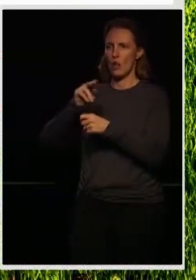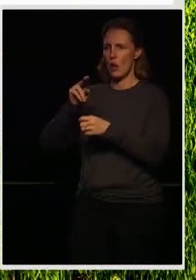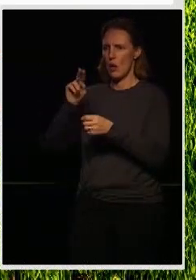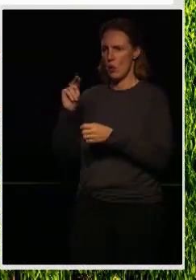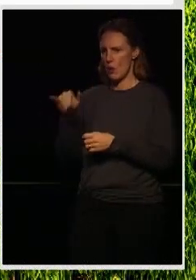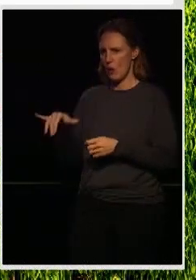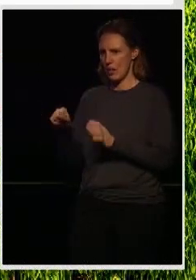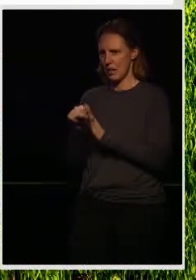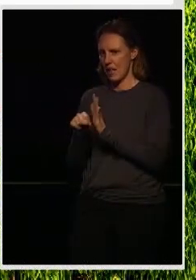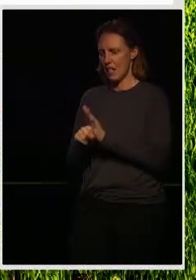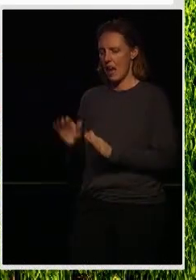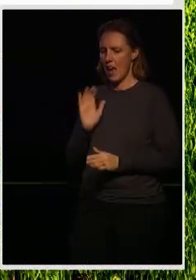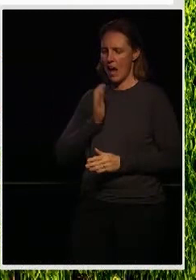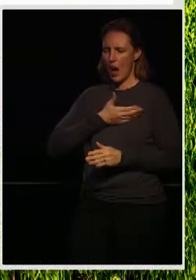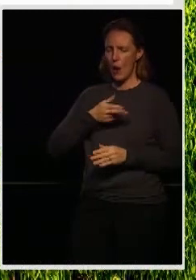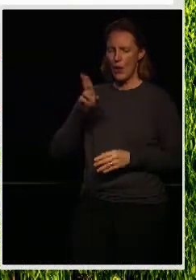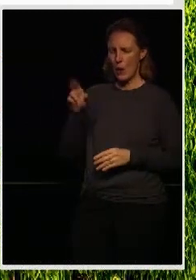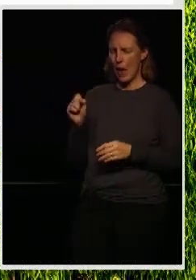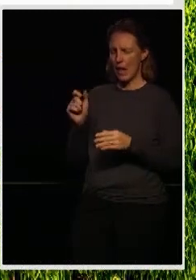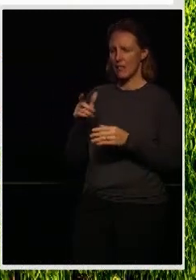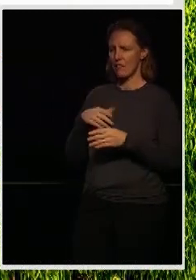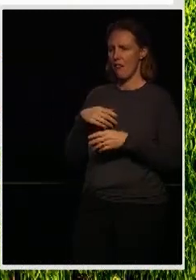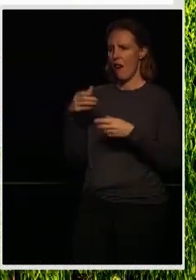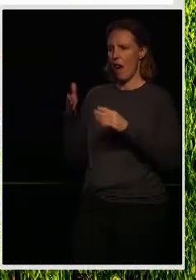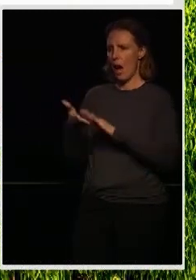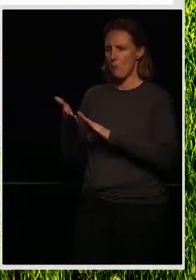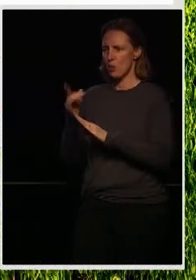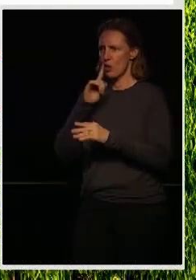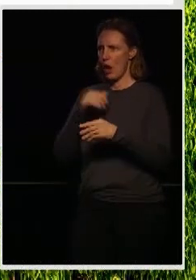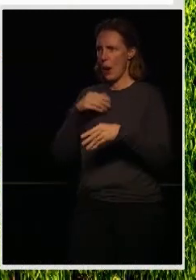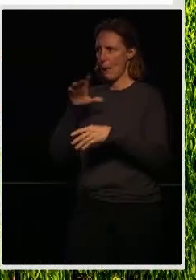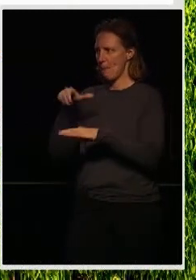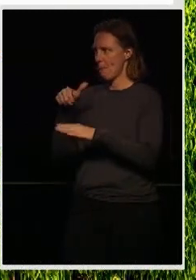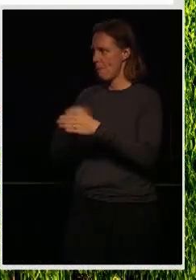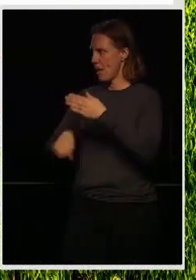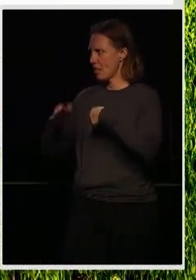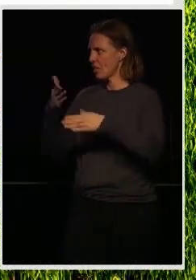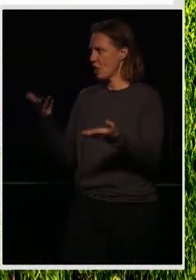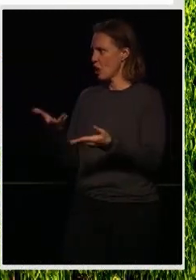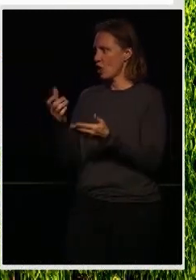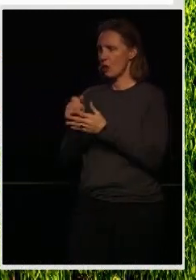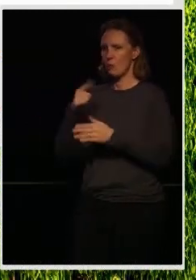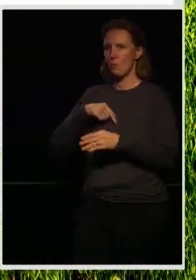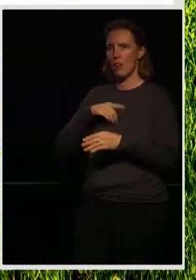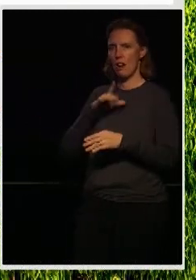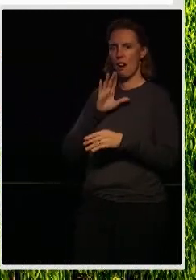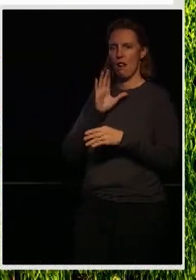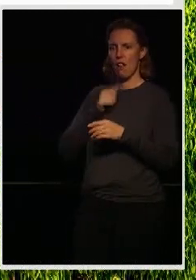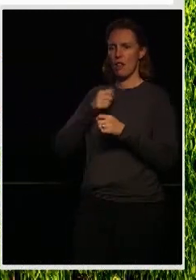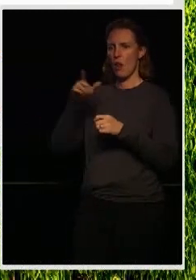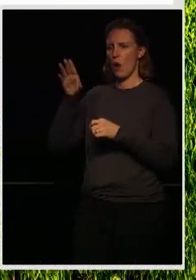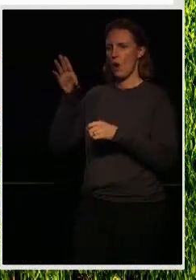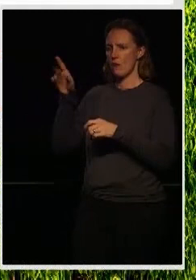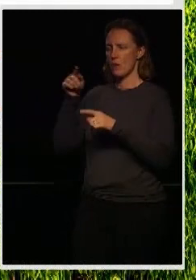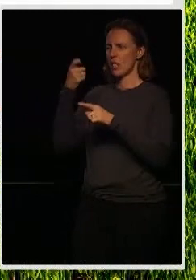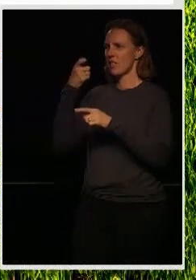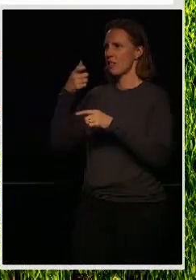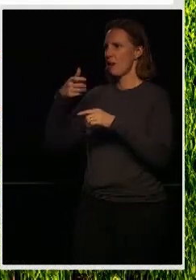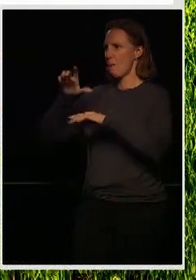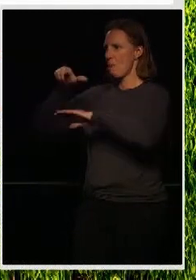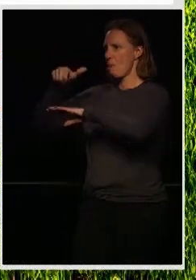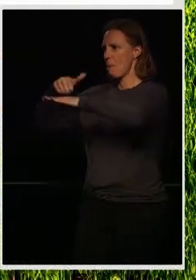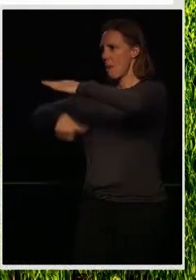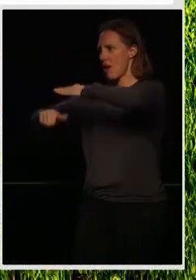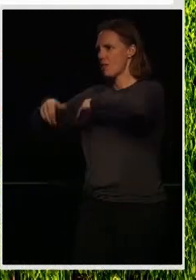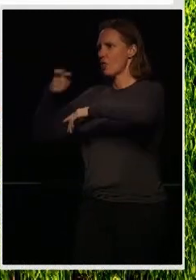operations are based here. Our manufacturing partners are SomaDetect, just outside of Rochester. Our warehousing takes place at